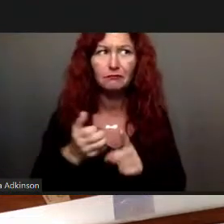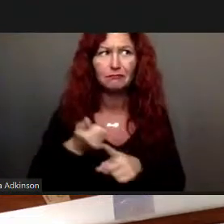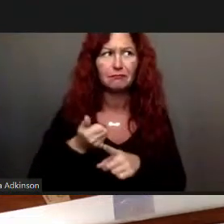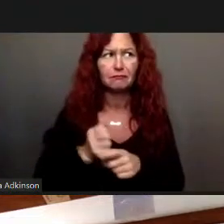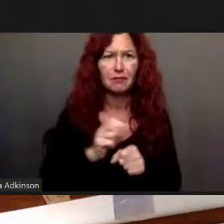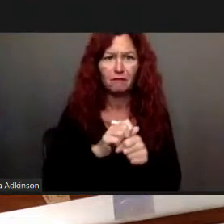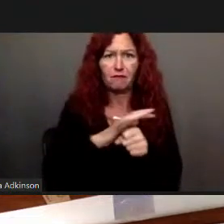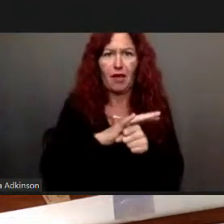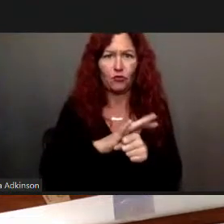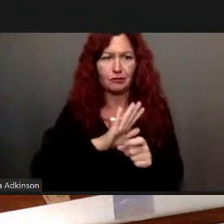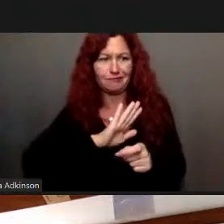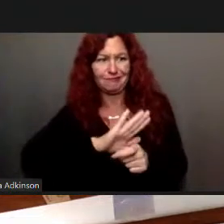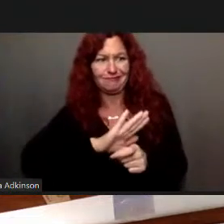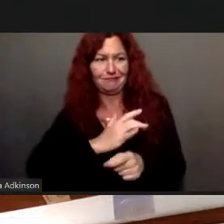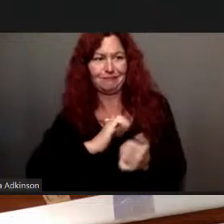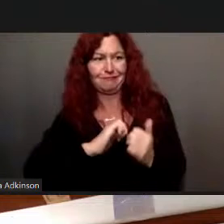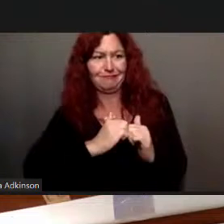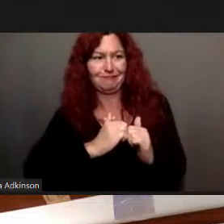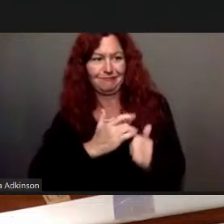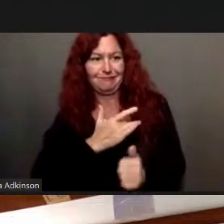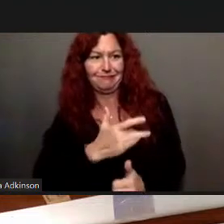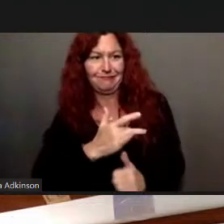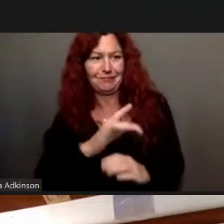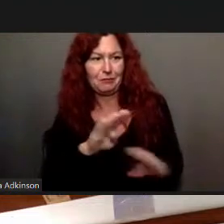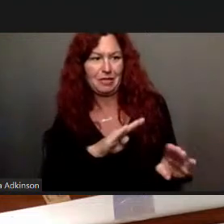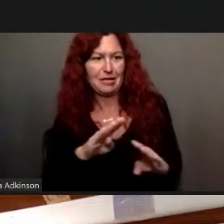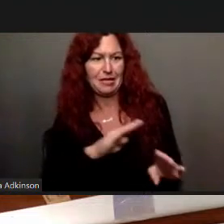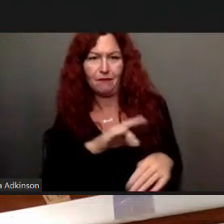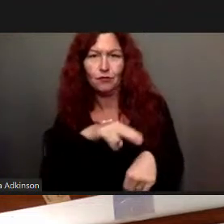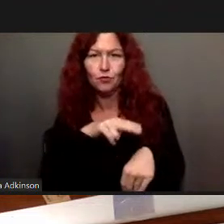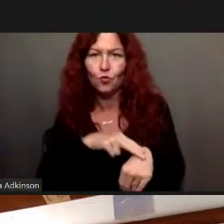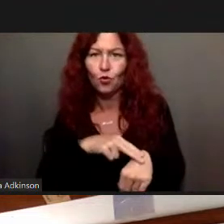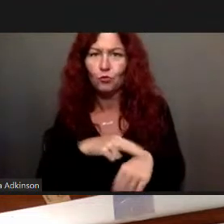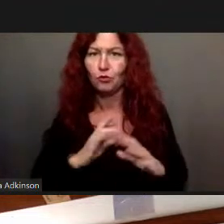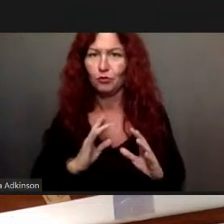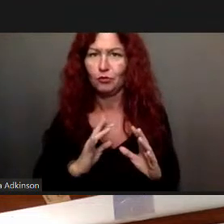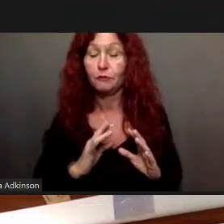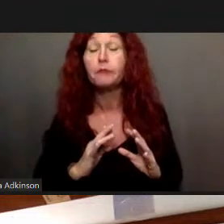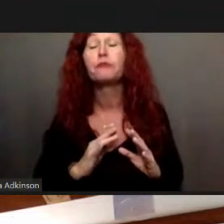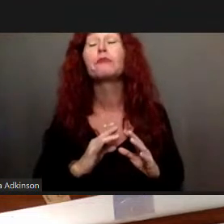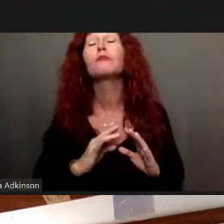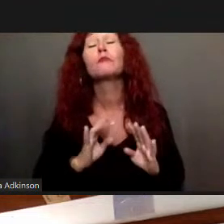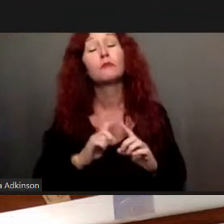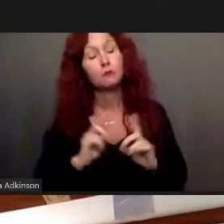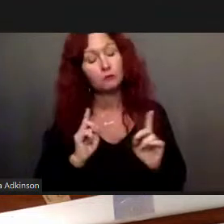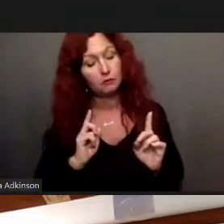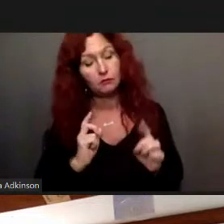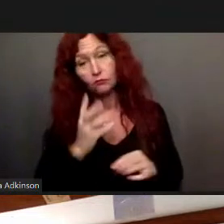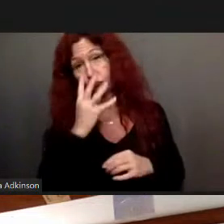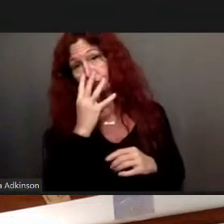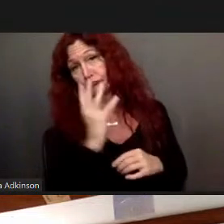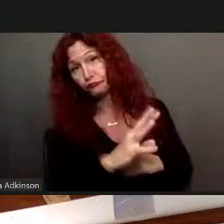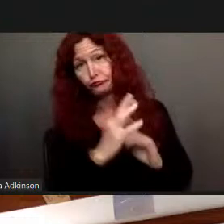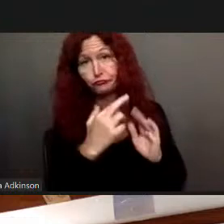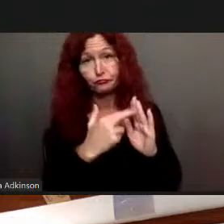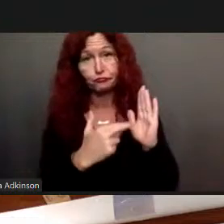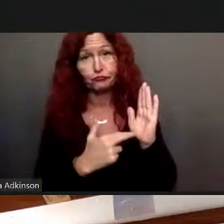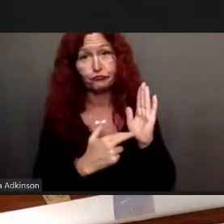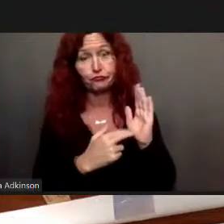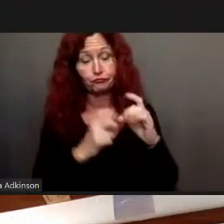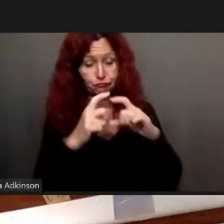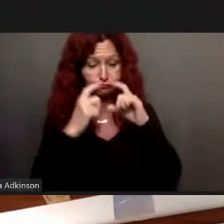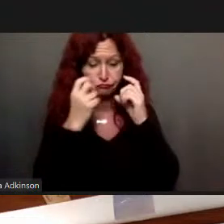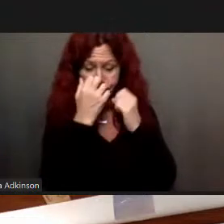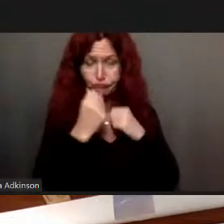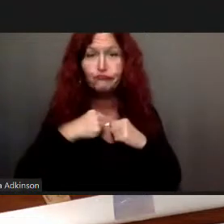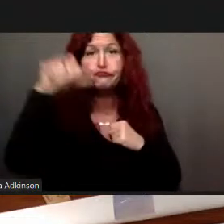end, and then we'll be able to go back down. If we don't adhere to what the mayor is saying, then we'll see cases